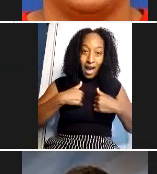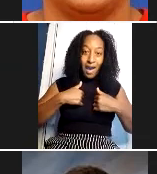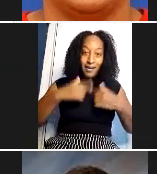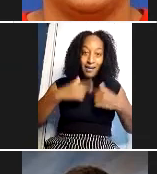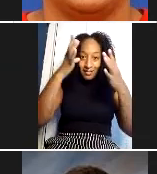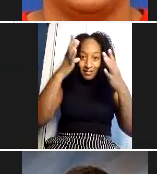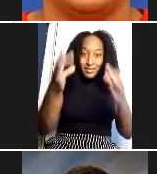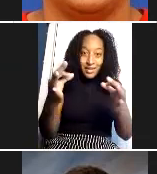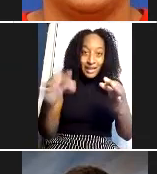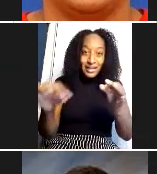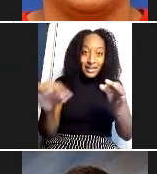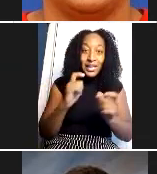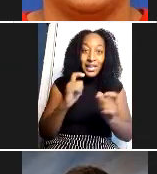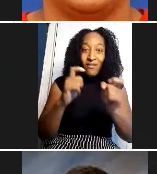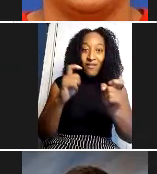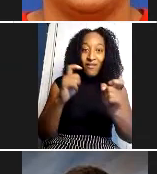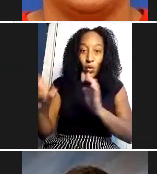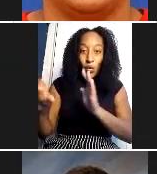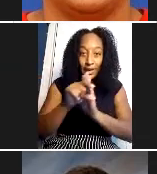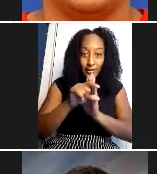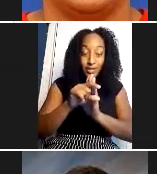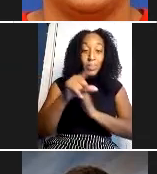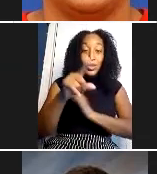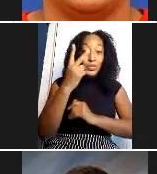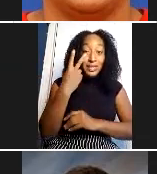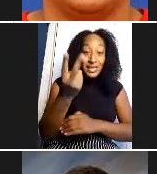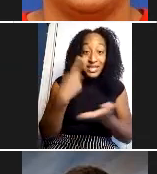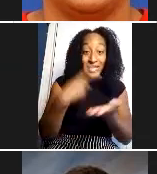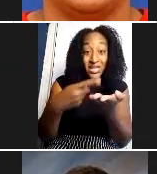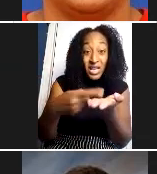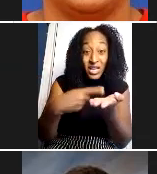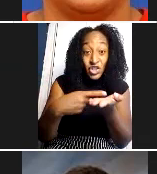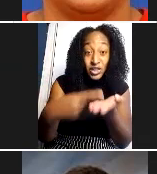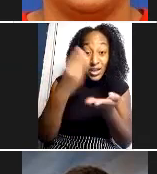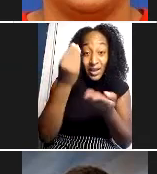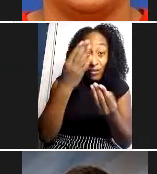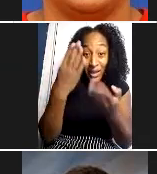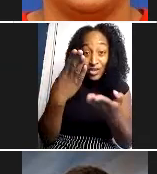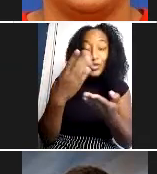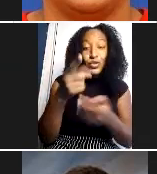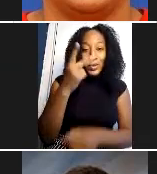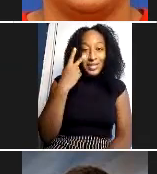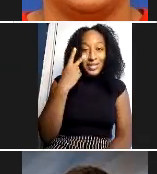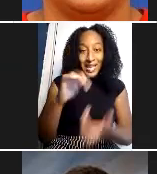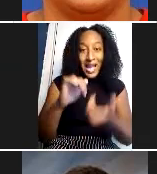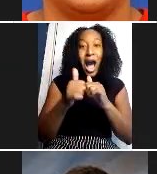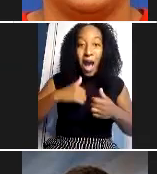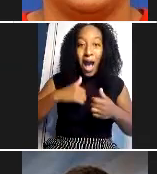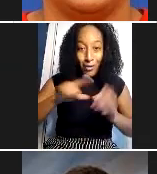look at the discussion information, it tells you how I grade discussions. Yes. Okay.